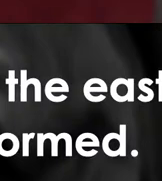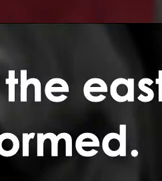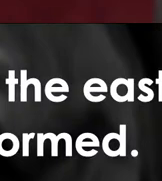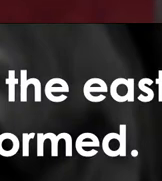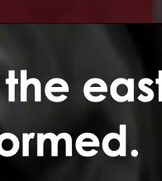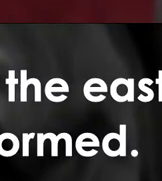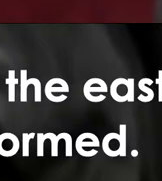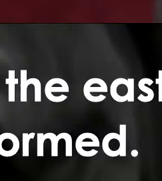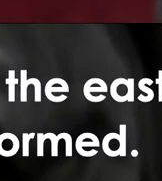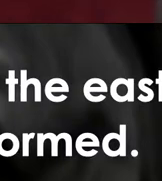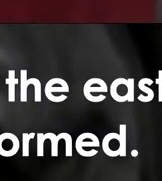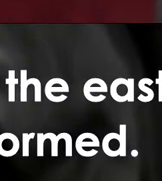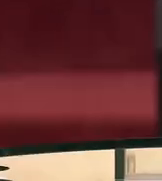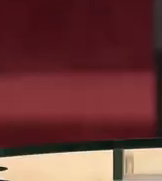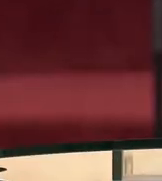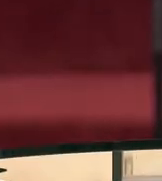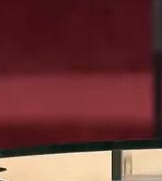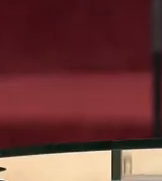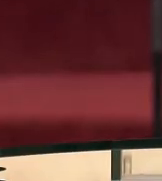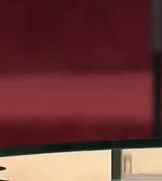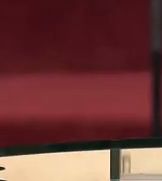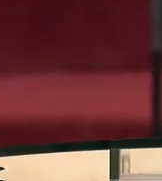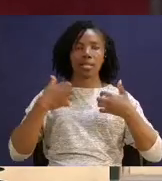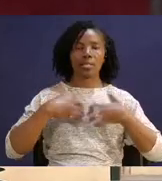we did not come from monkeys.